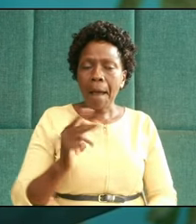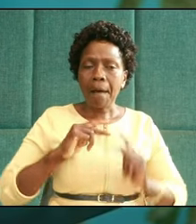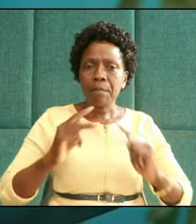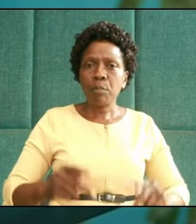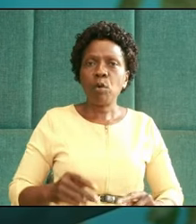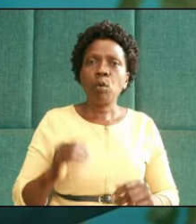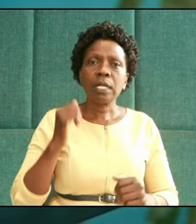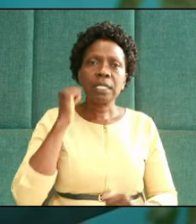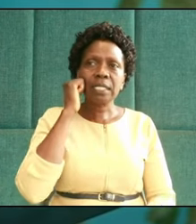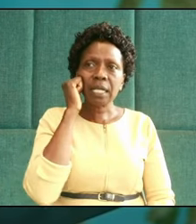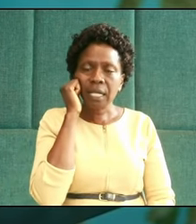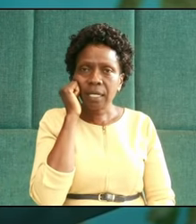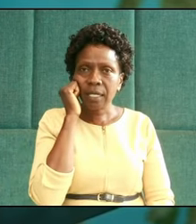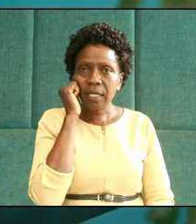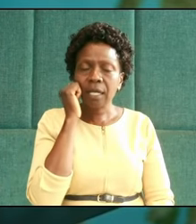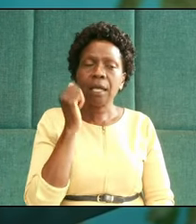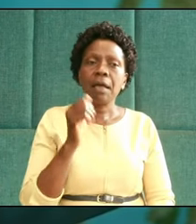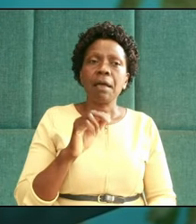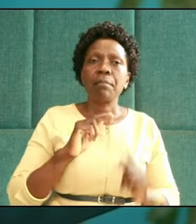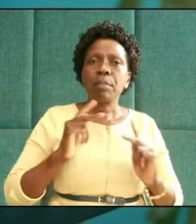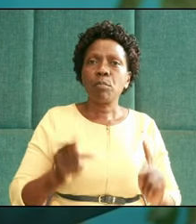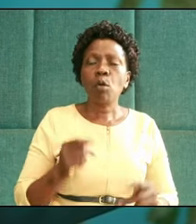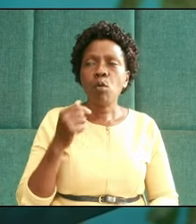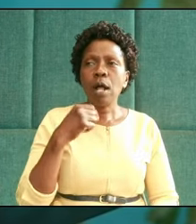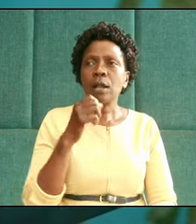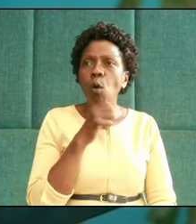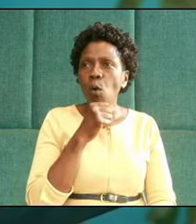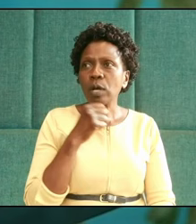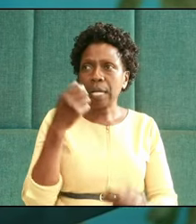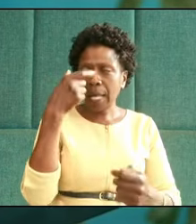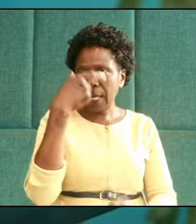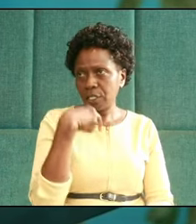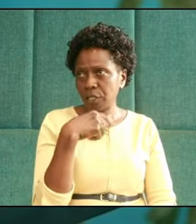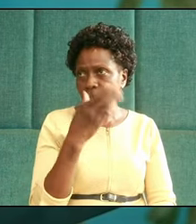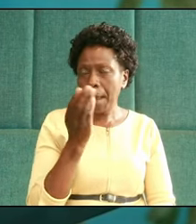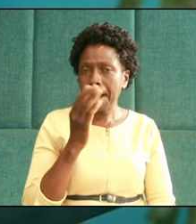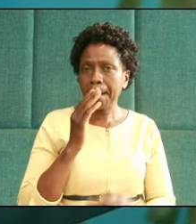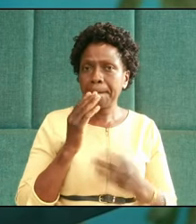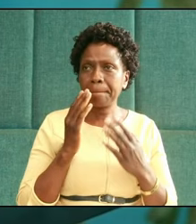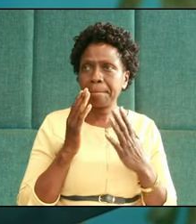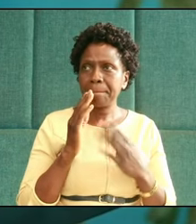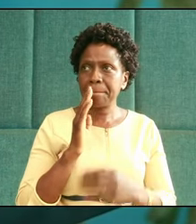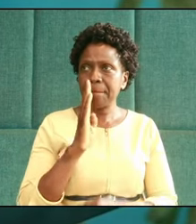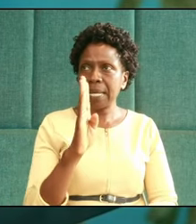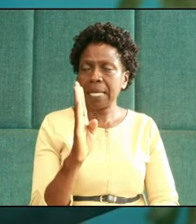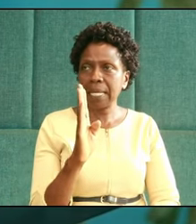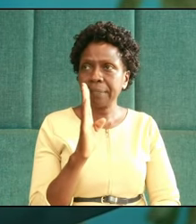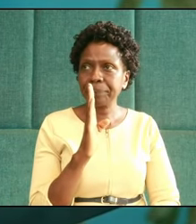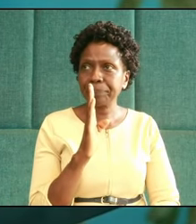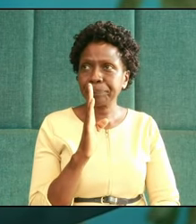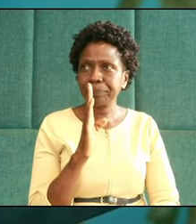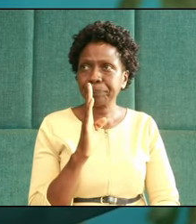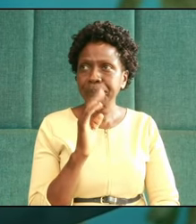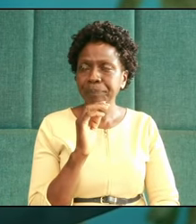people who are now in their old age. They are being dressed.